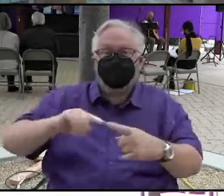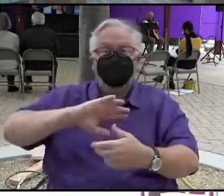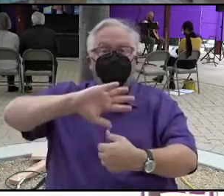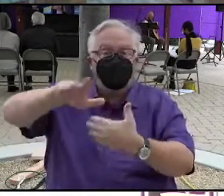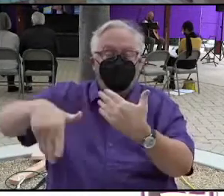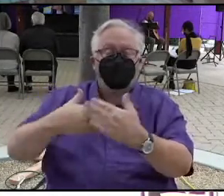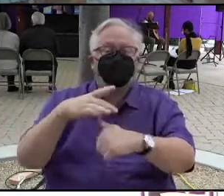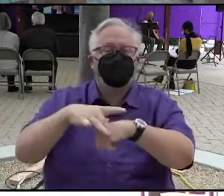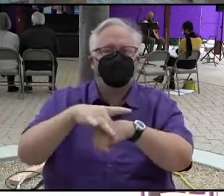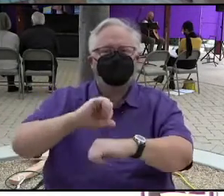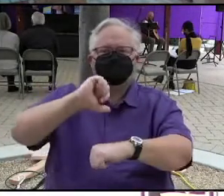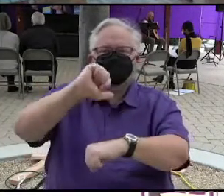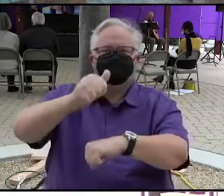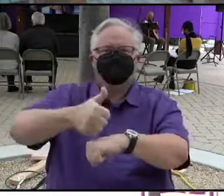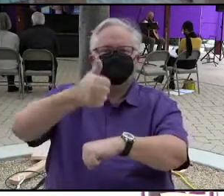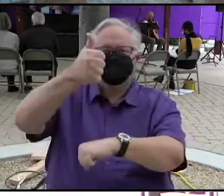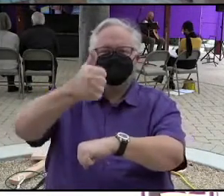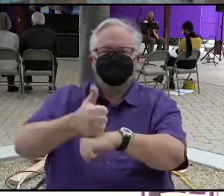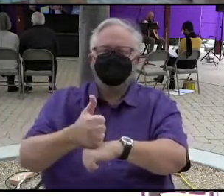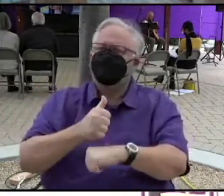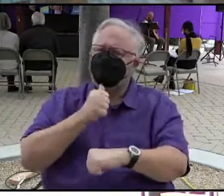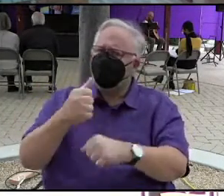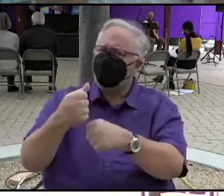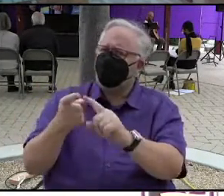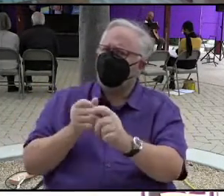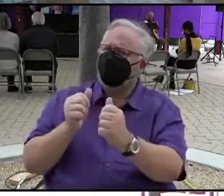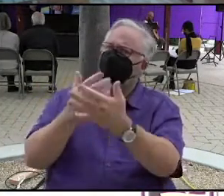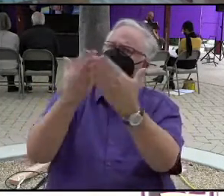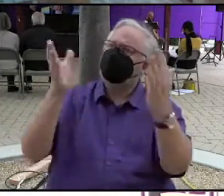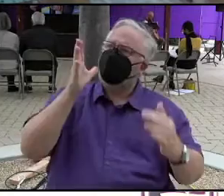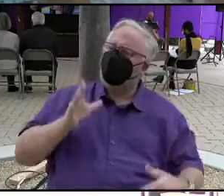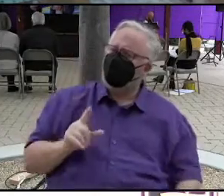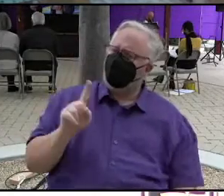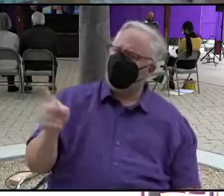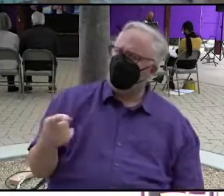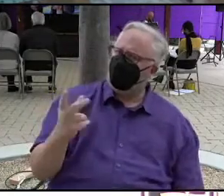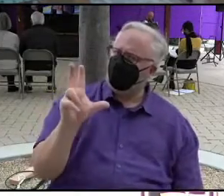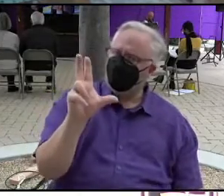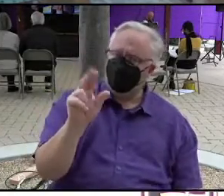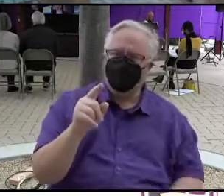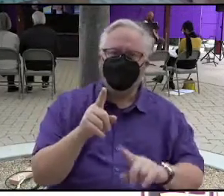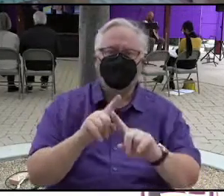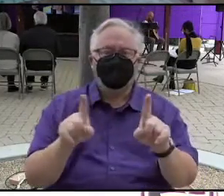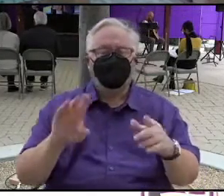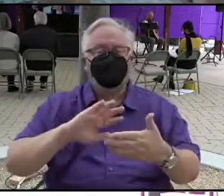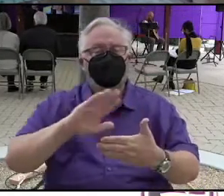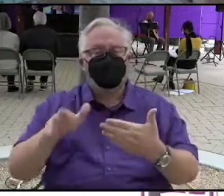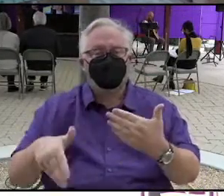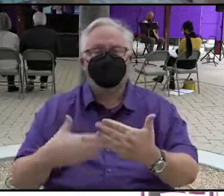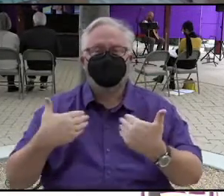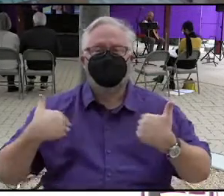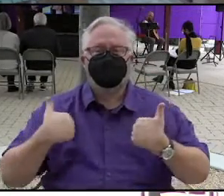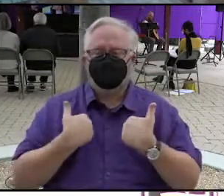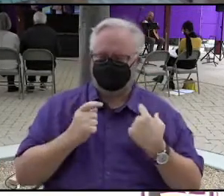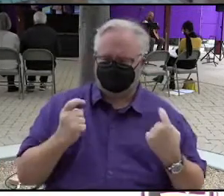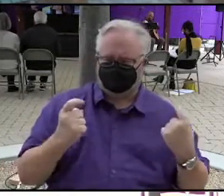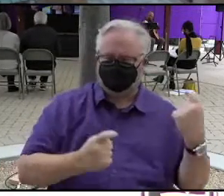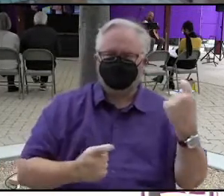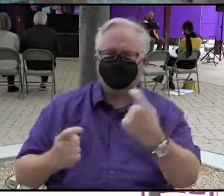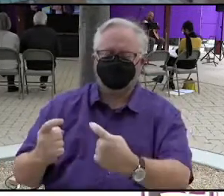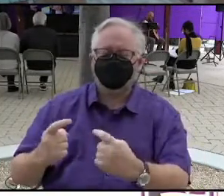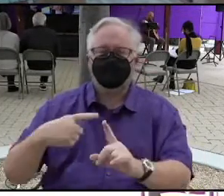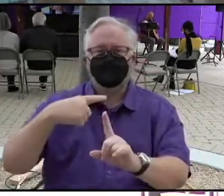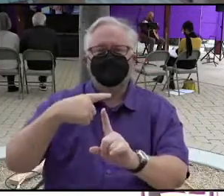made. Not made by Sky Woman alone, but from the alchemy of all the animals' gifts coupled